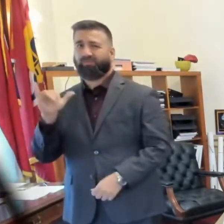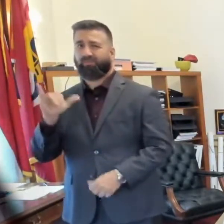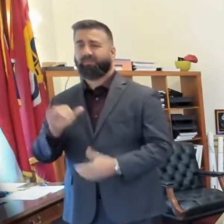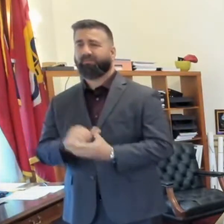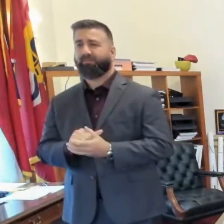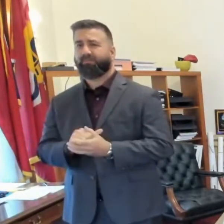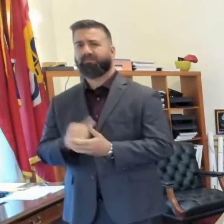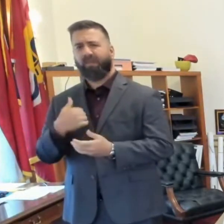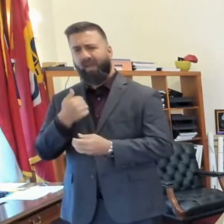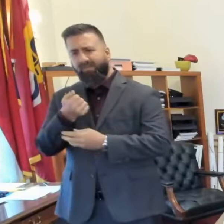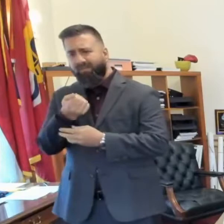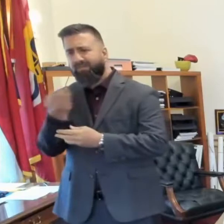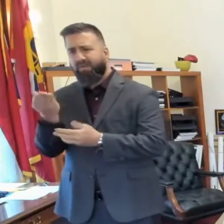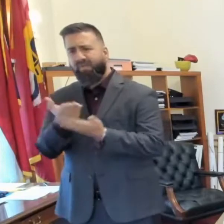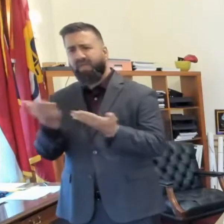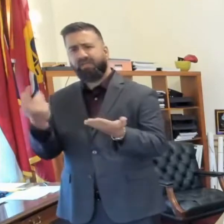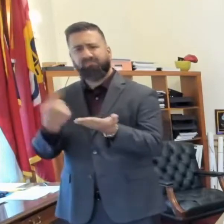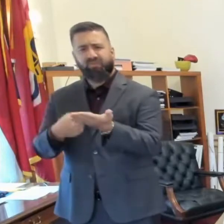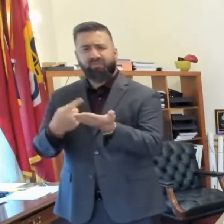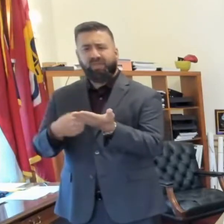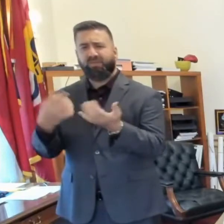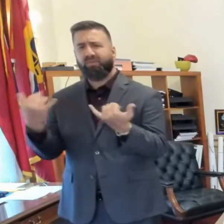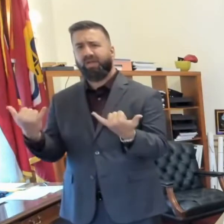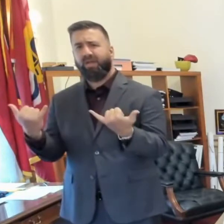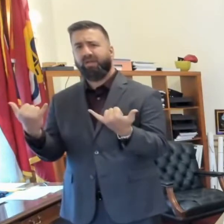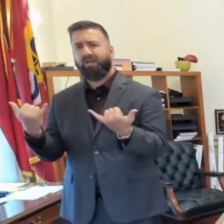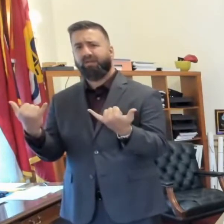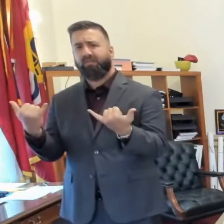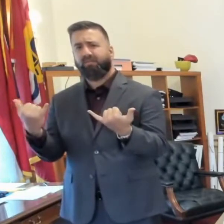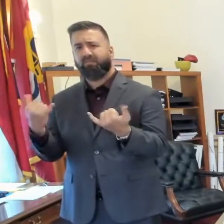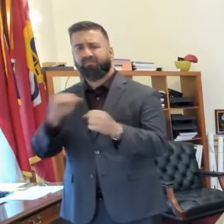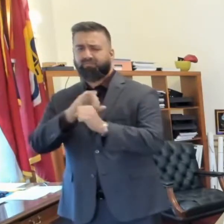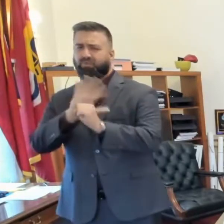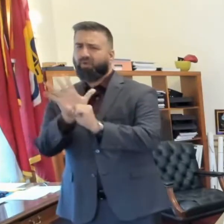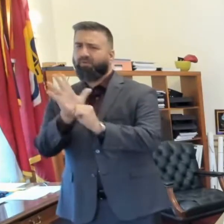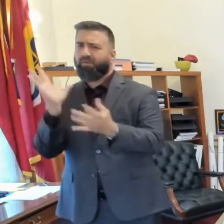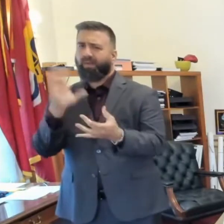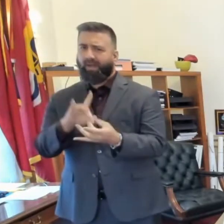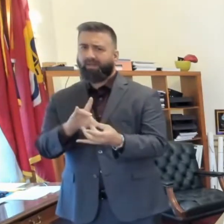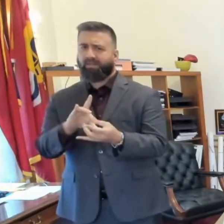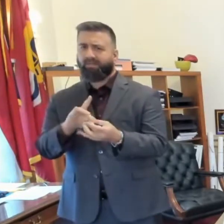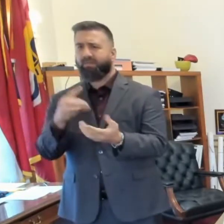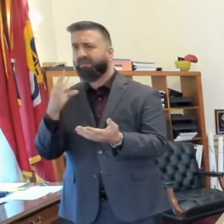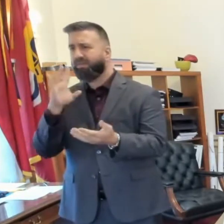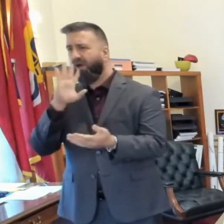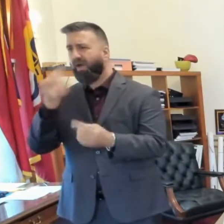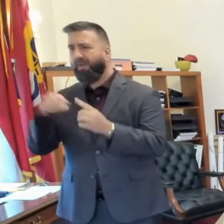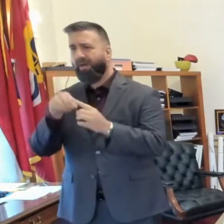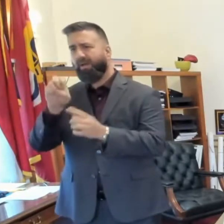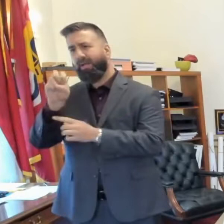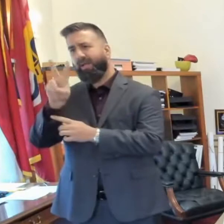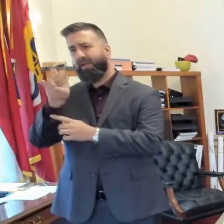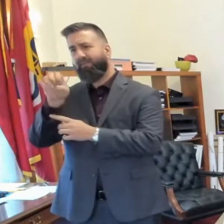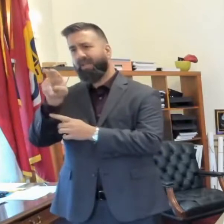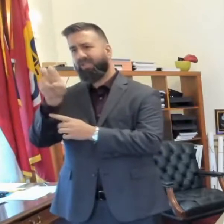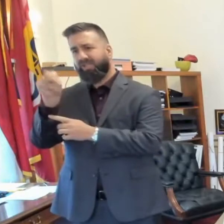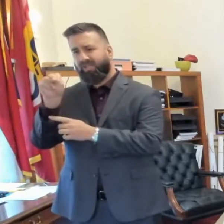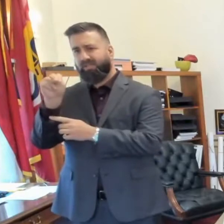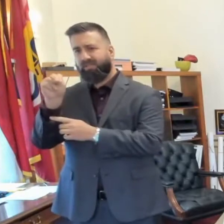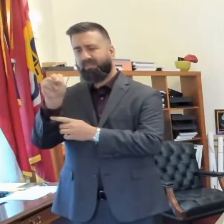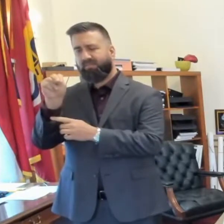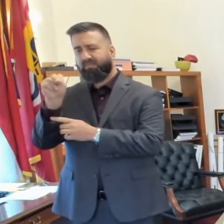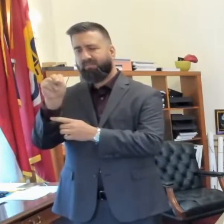got several things to chat with you about today, COVID related, talk about evictions, talk about the vaccine a